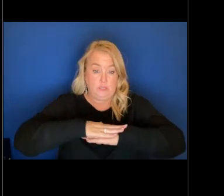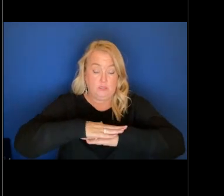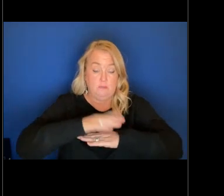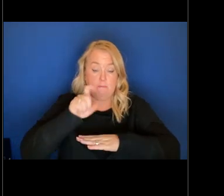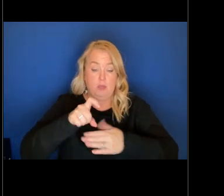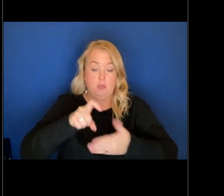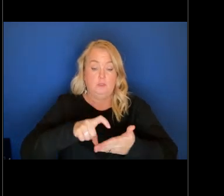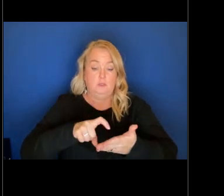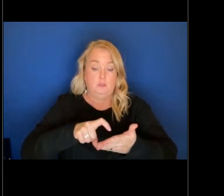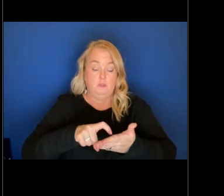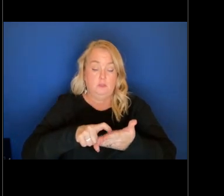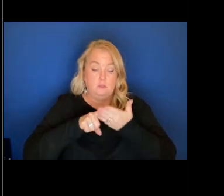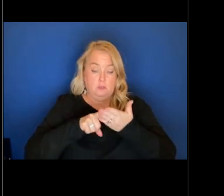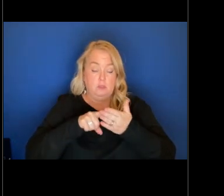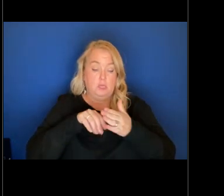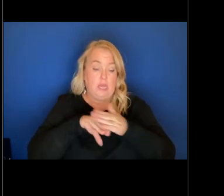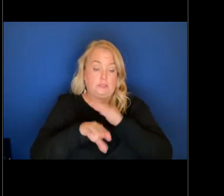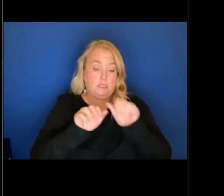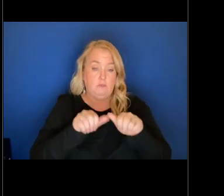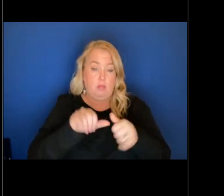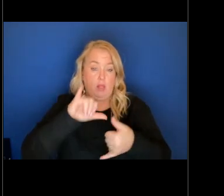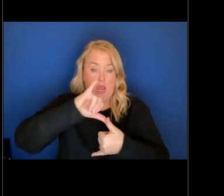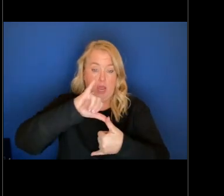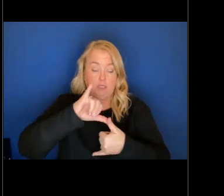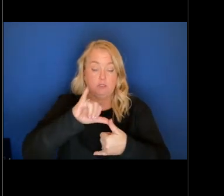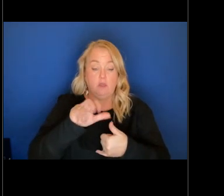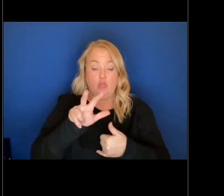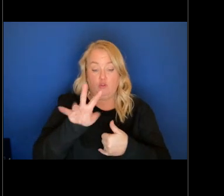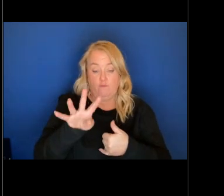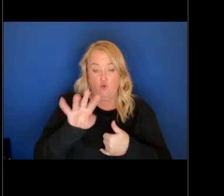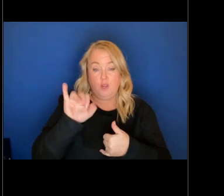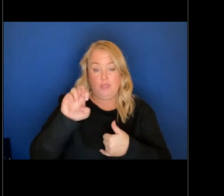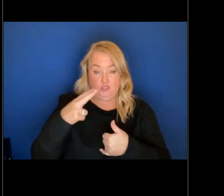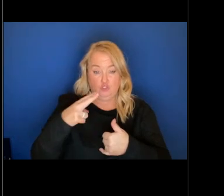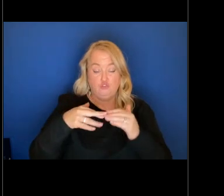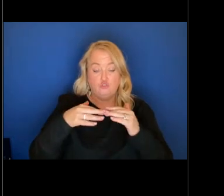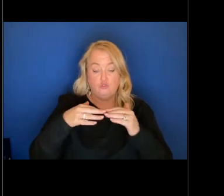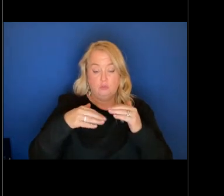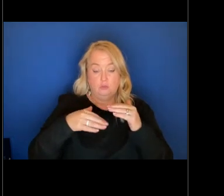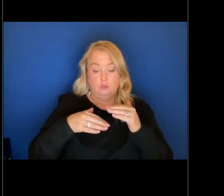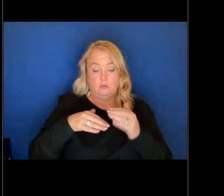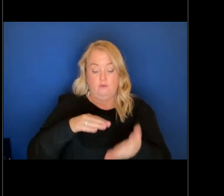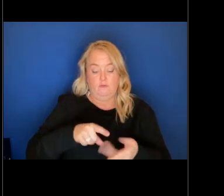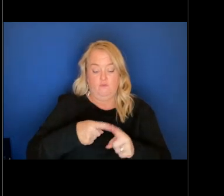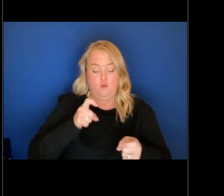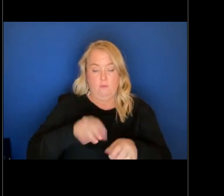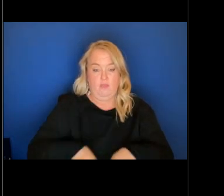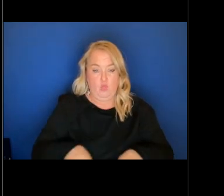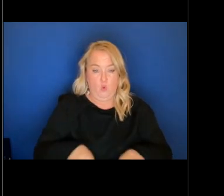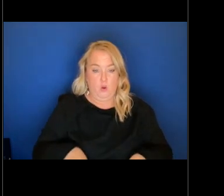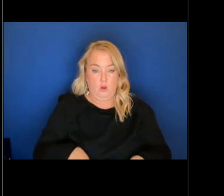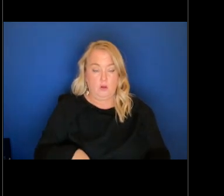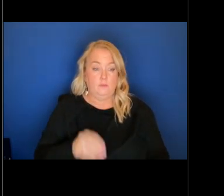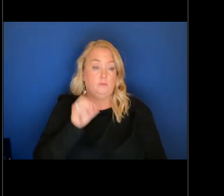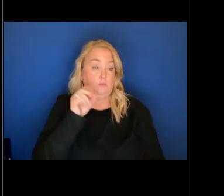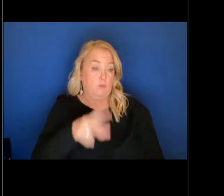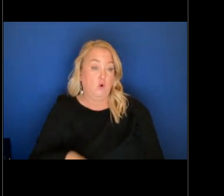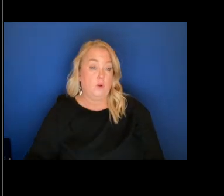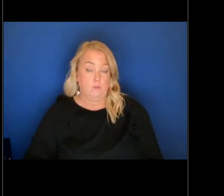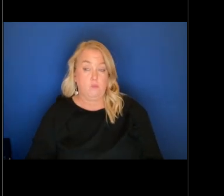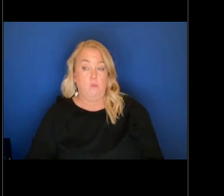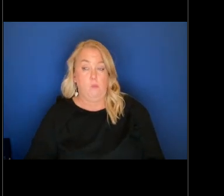be installed at accessible heights, such as 34 inches maximum above the floor. Okay.